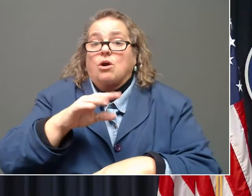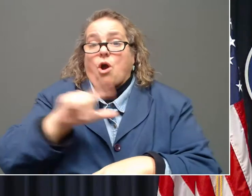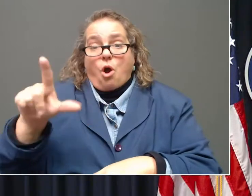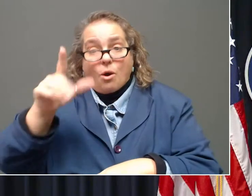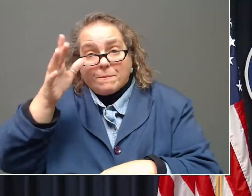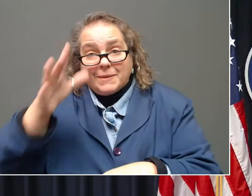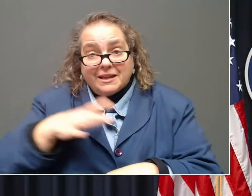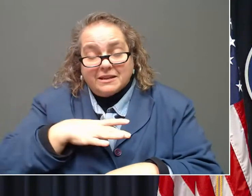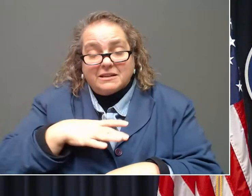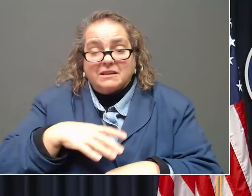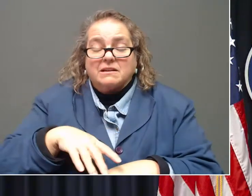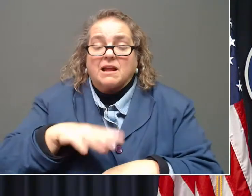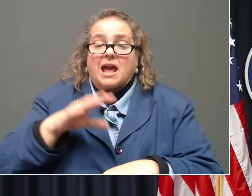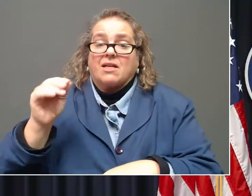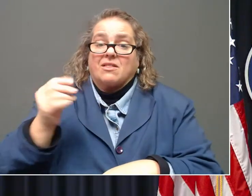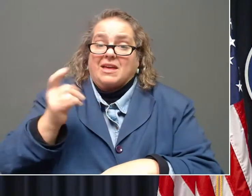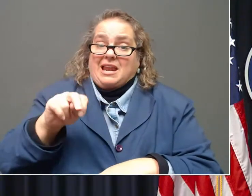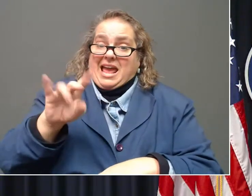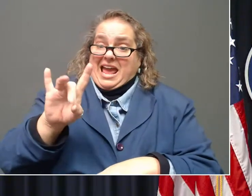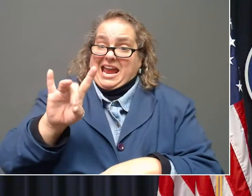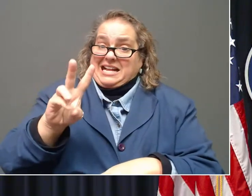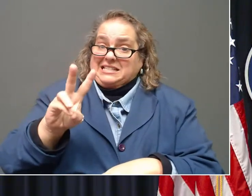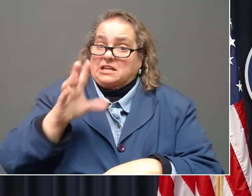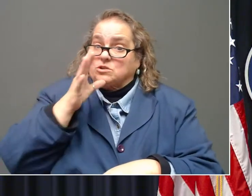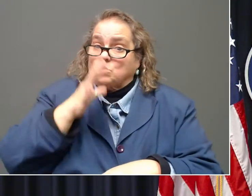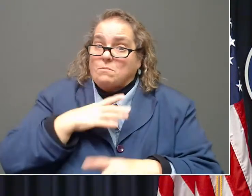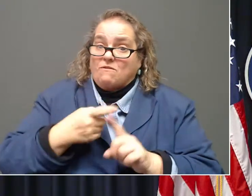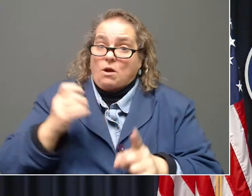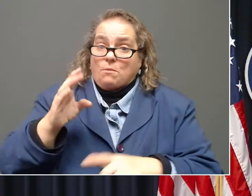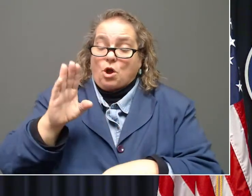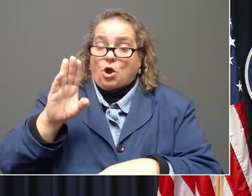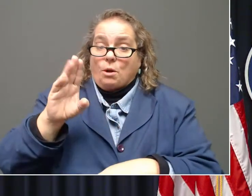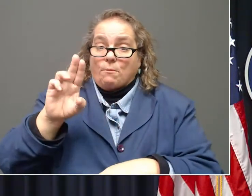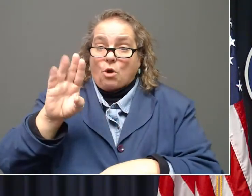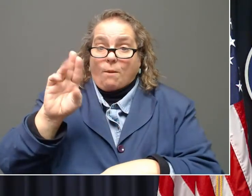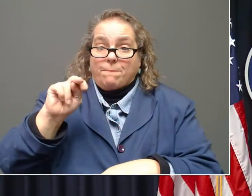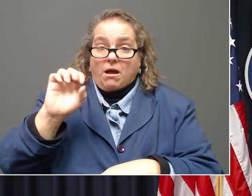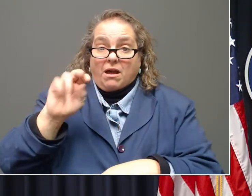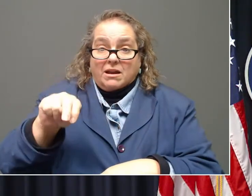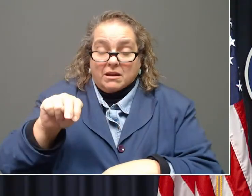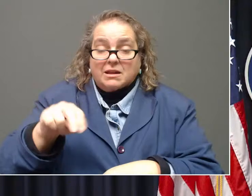to slow it down, and each and every one of you can help by doing your part.